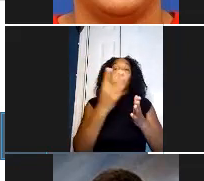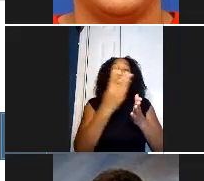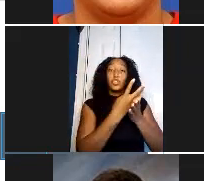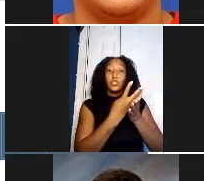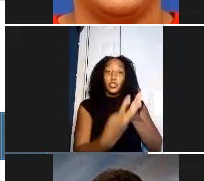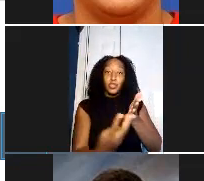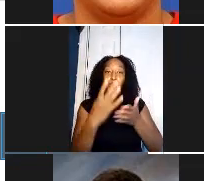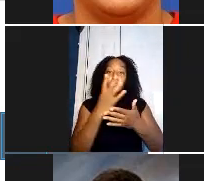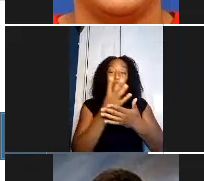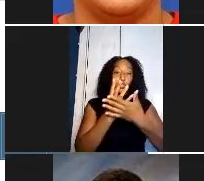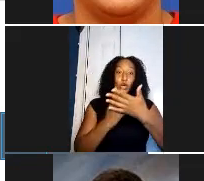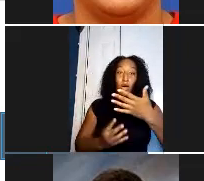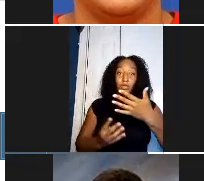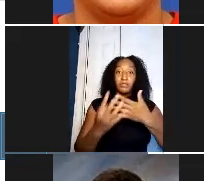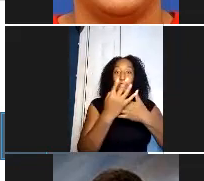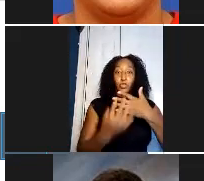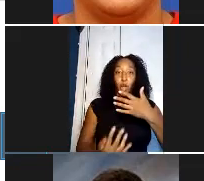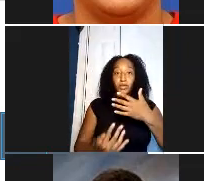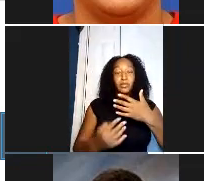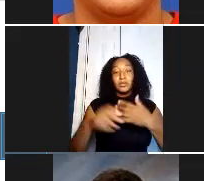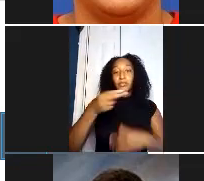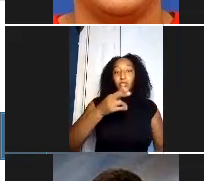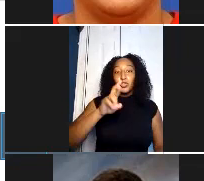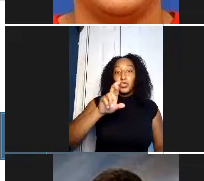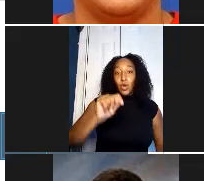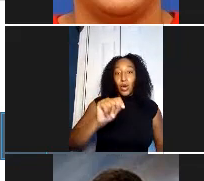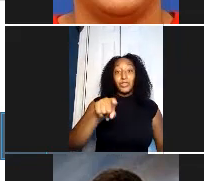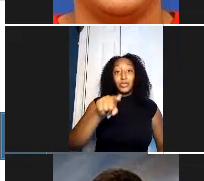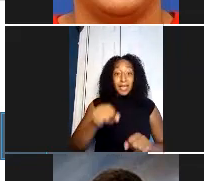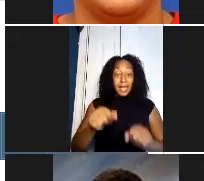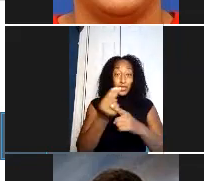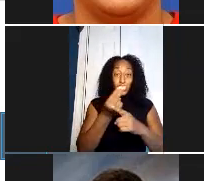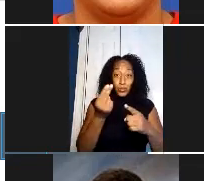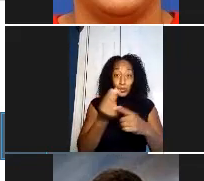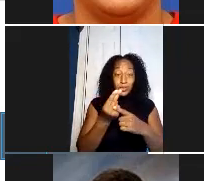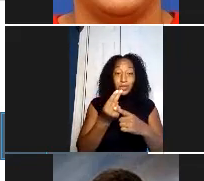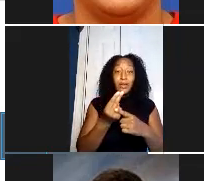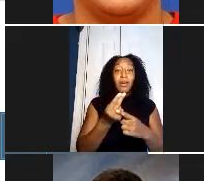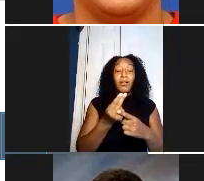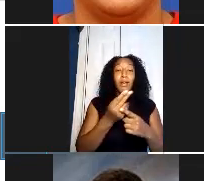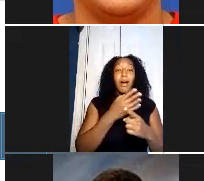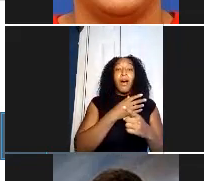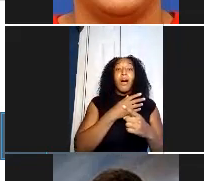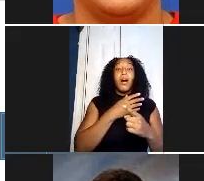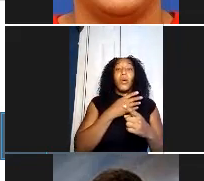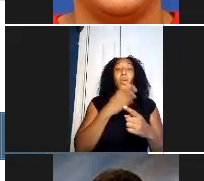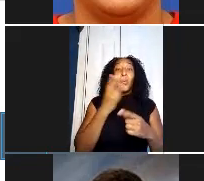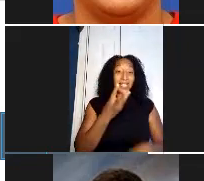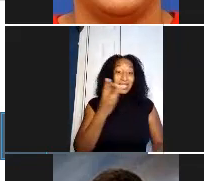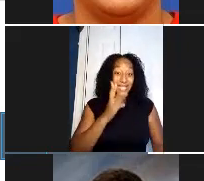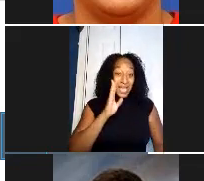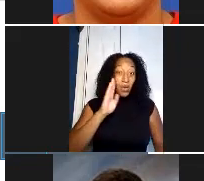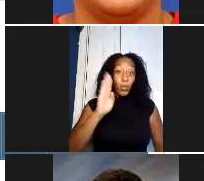see, we'll put in play actual usage of these